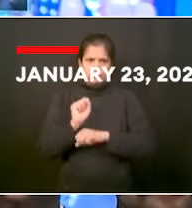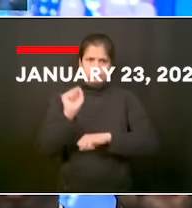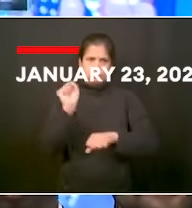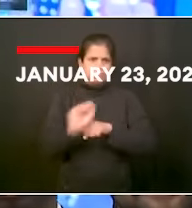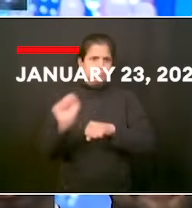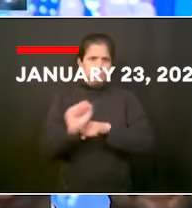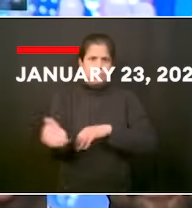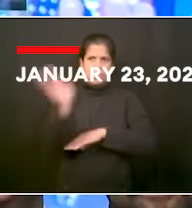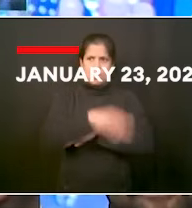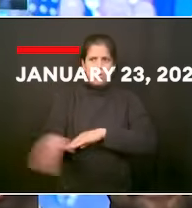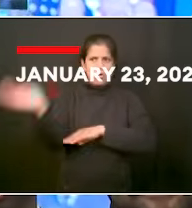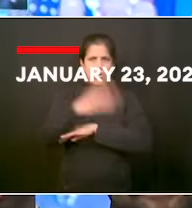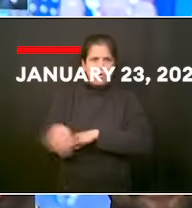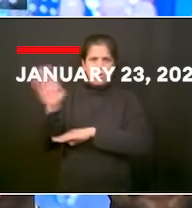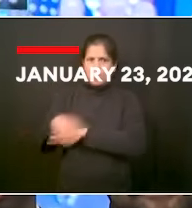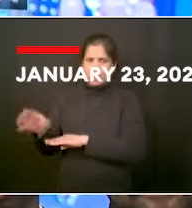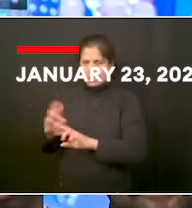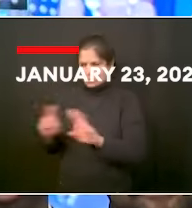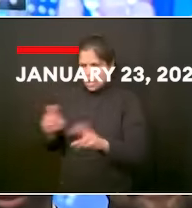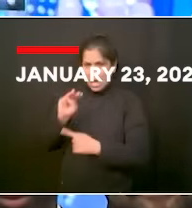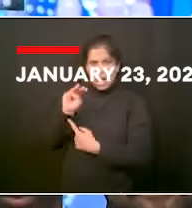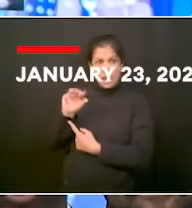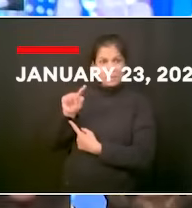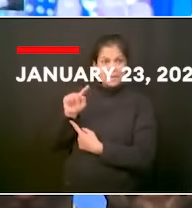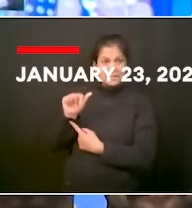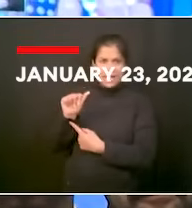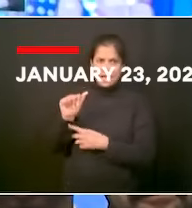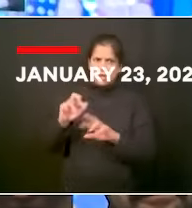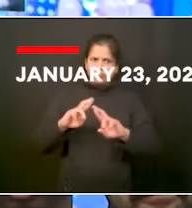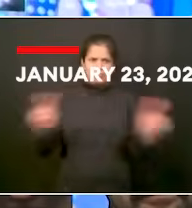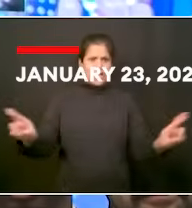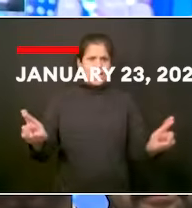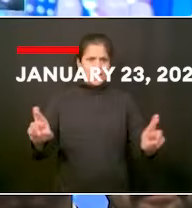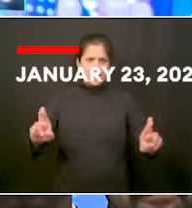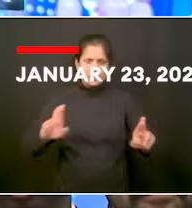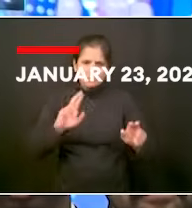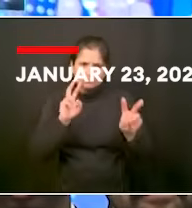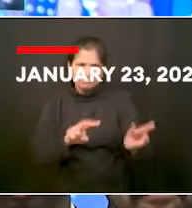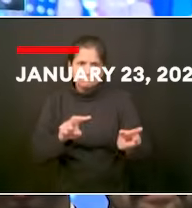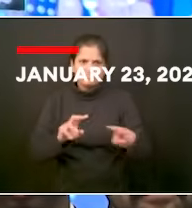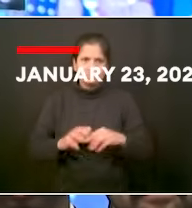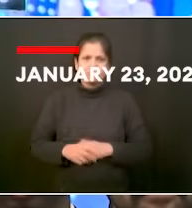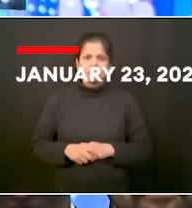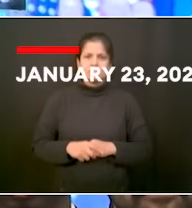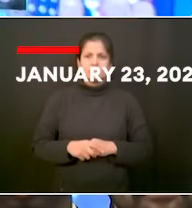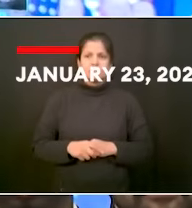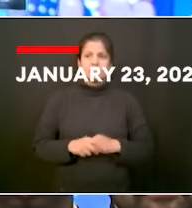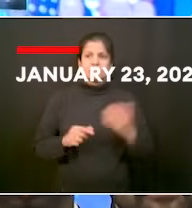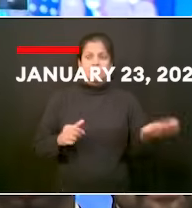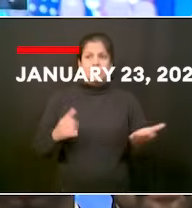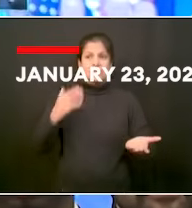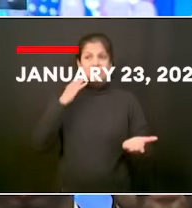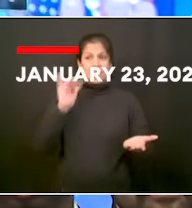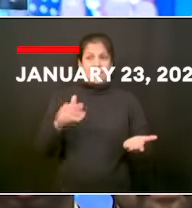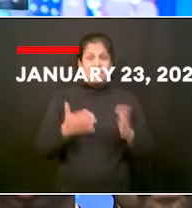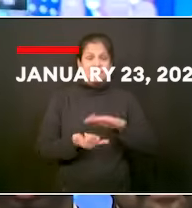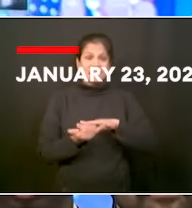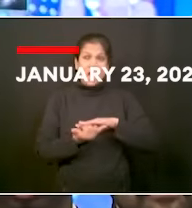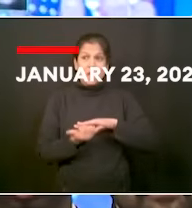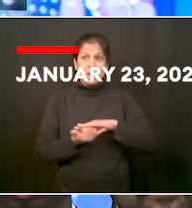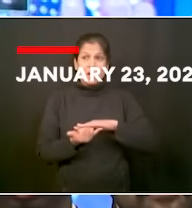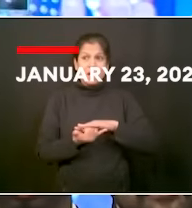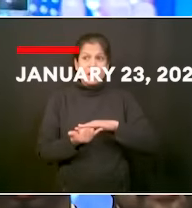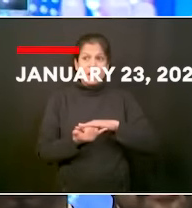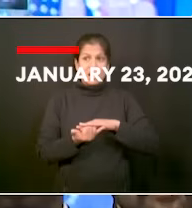have 220 miles of subway that is out of doors. I won't specify the lines. New Yorkers know what they are. We'll be focused on